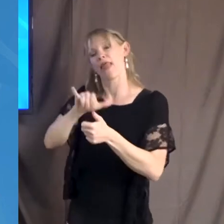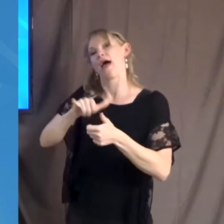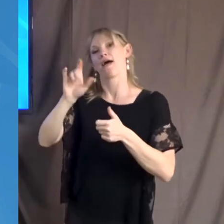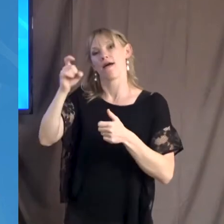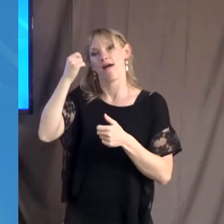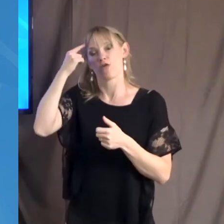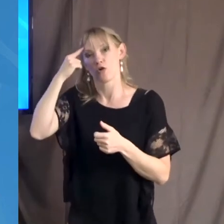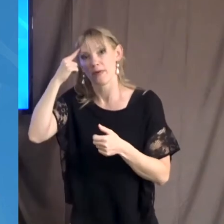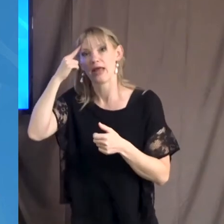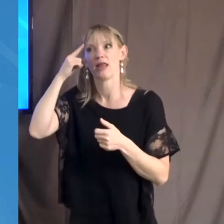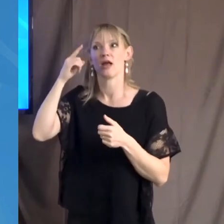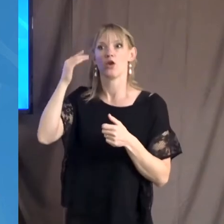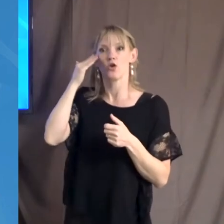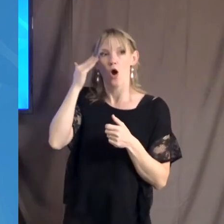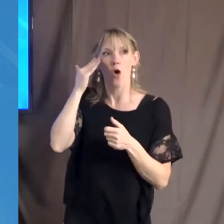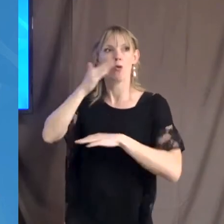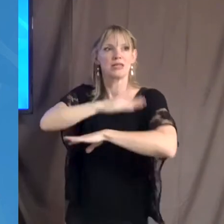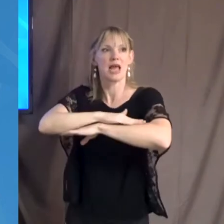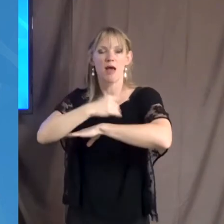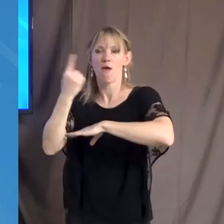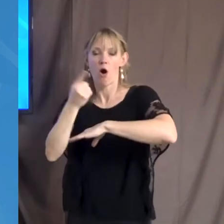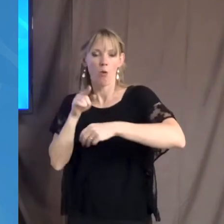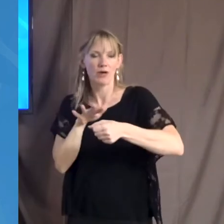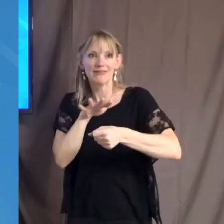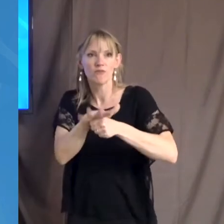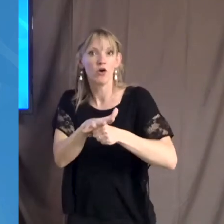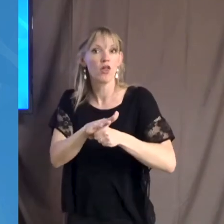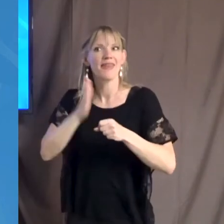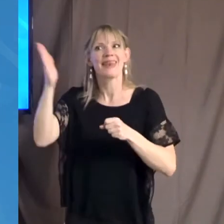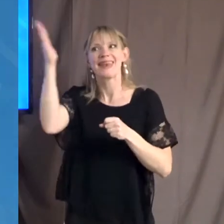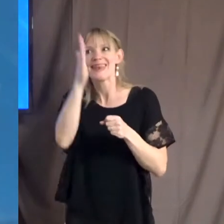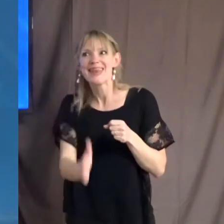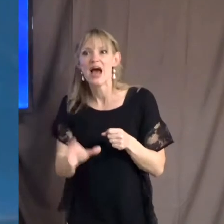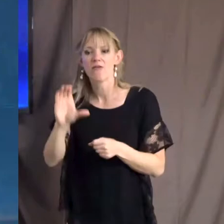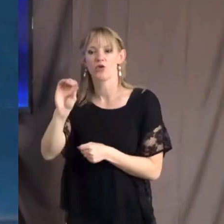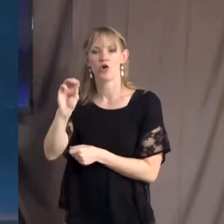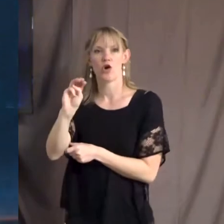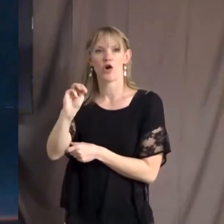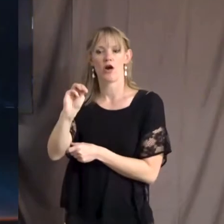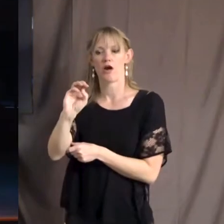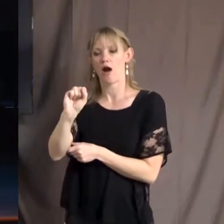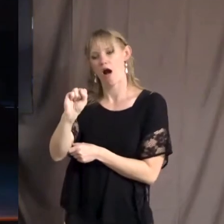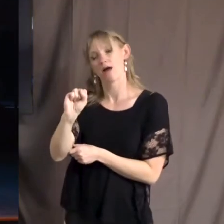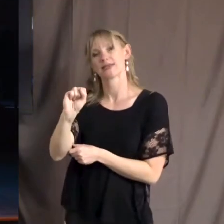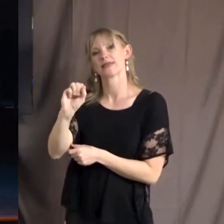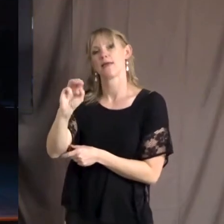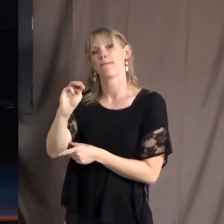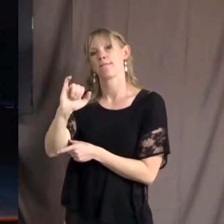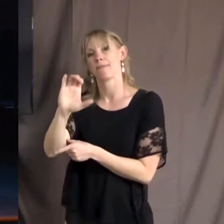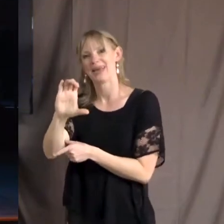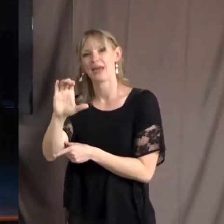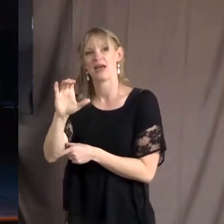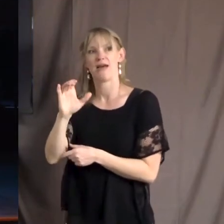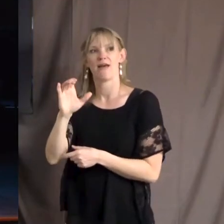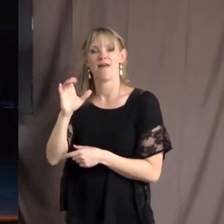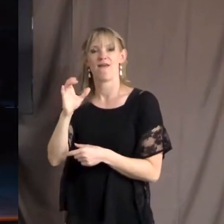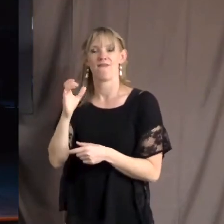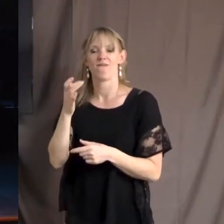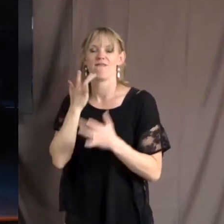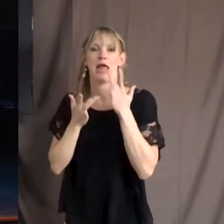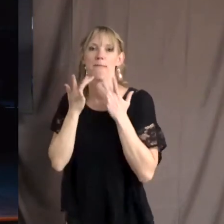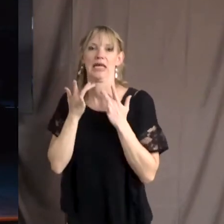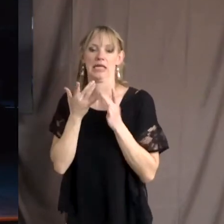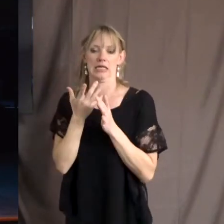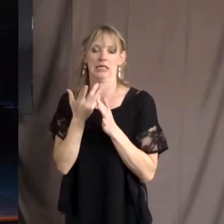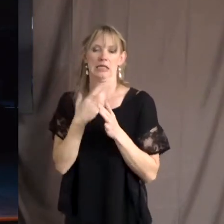filled. Never was there a cosmic famine. Now, certainly we look around the world and we can see that there are people and